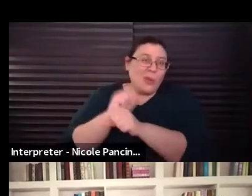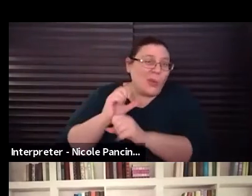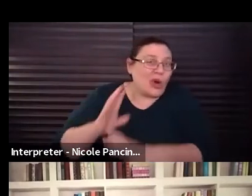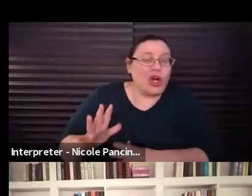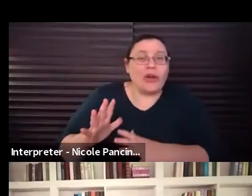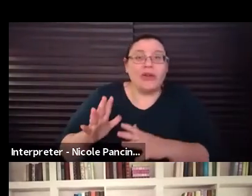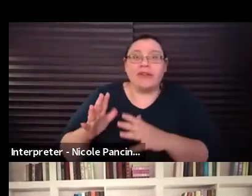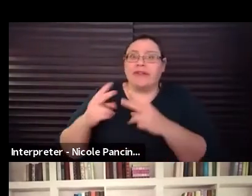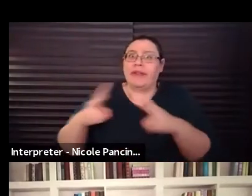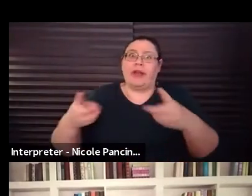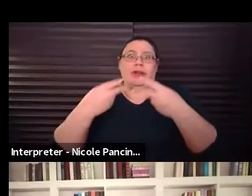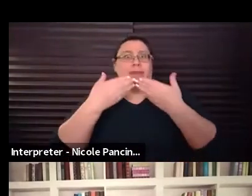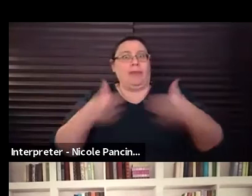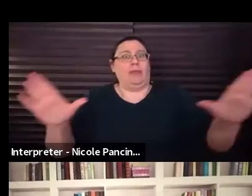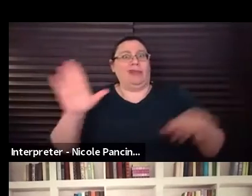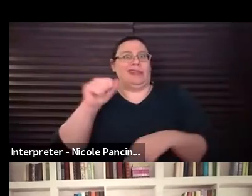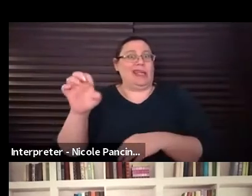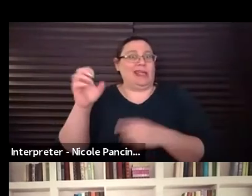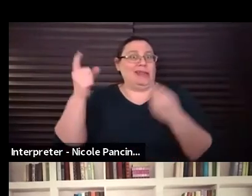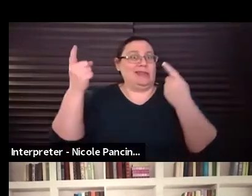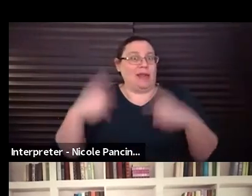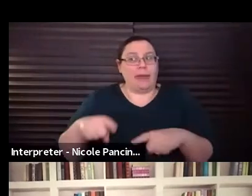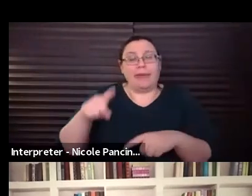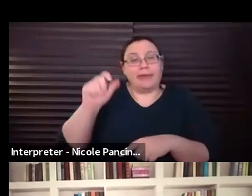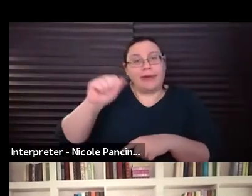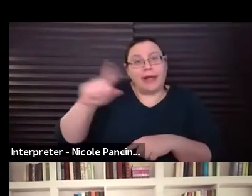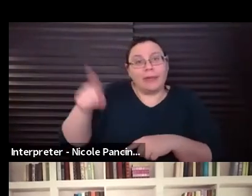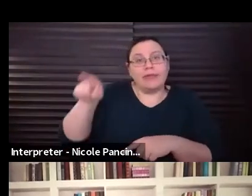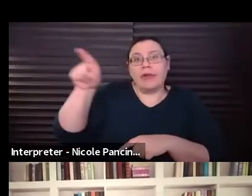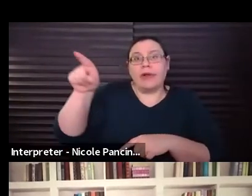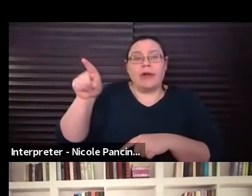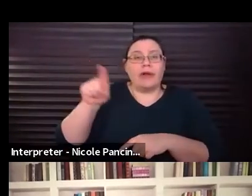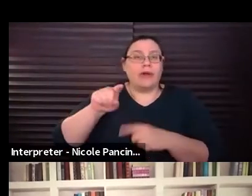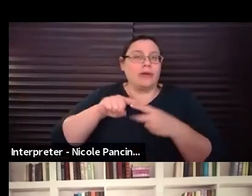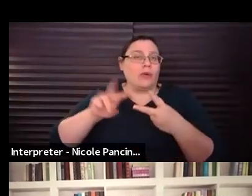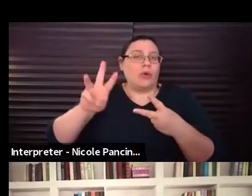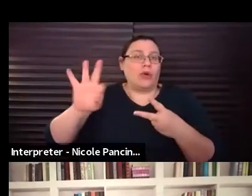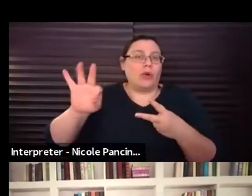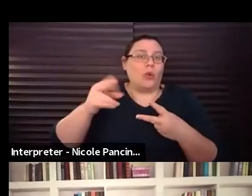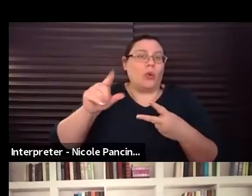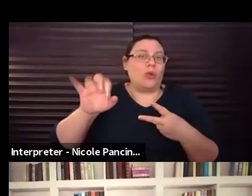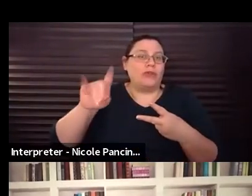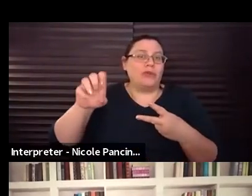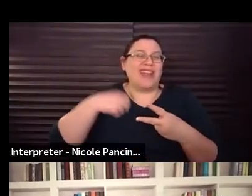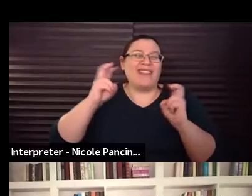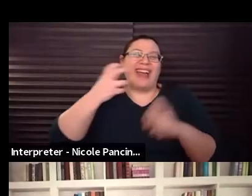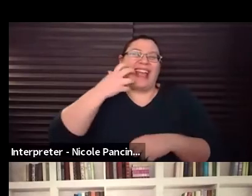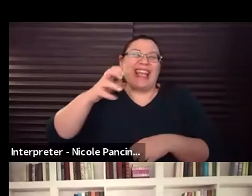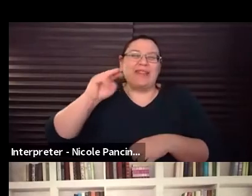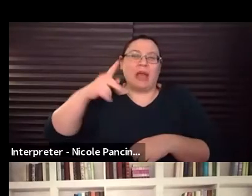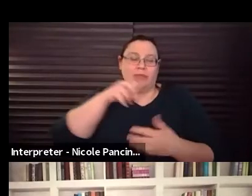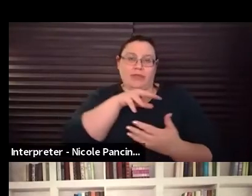highly publicized cases of Amazon at Whole Foods having what they called heat maps, where they were